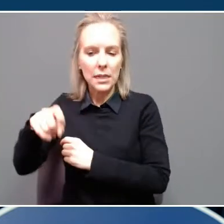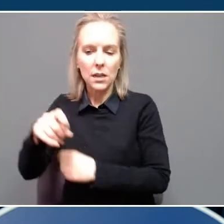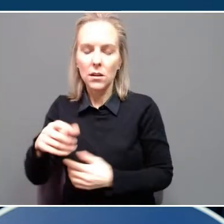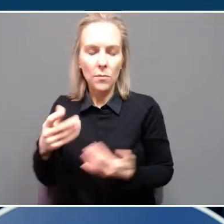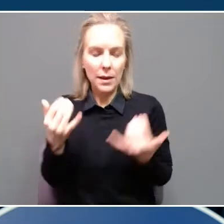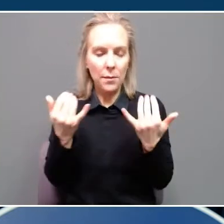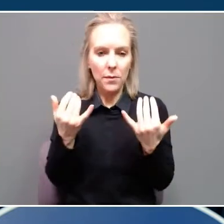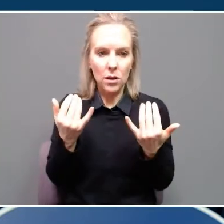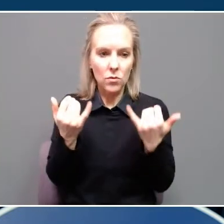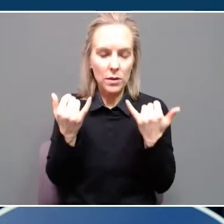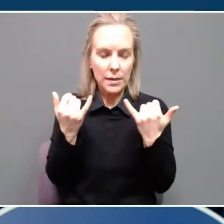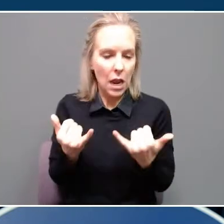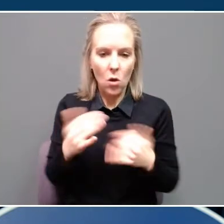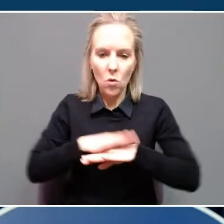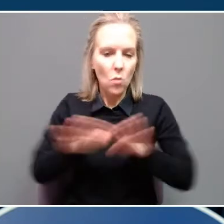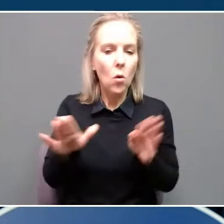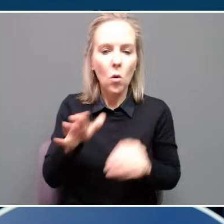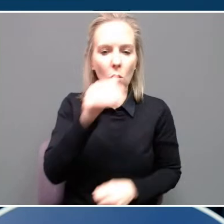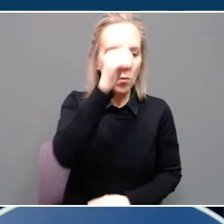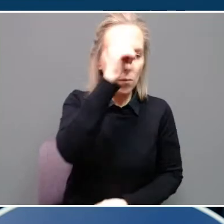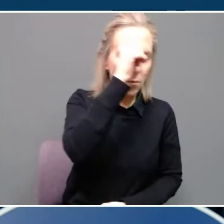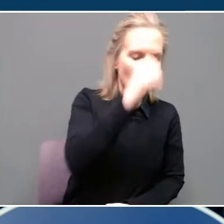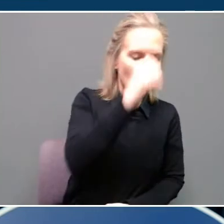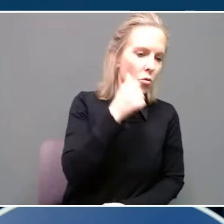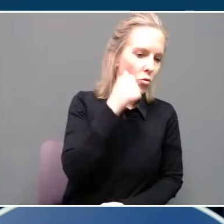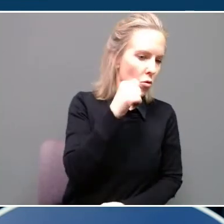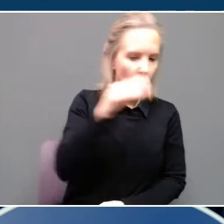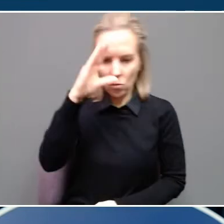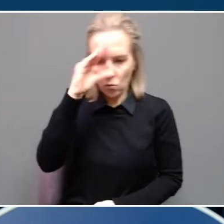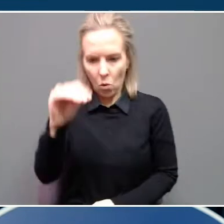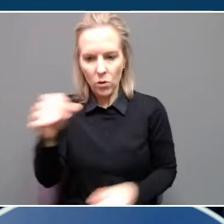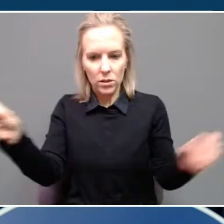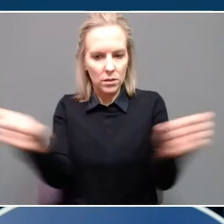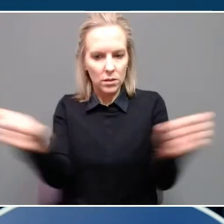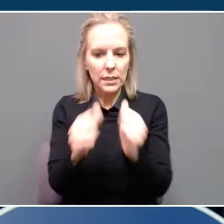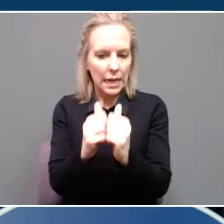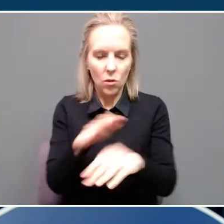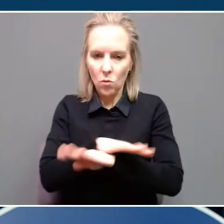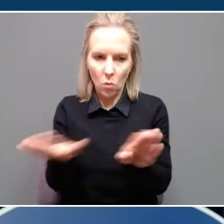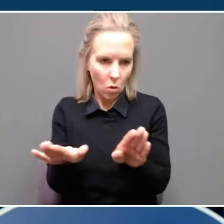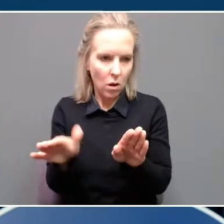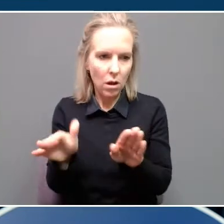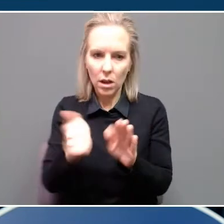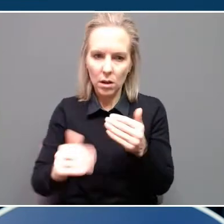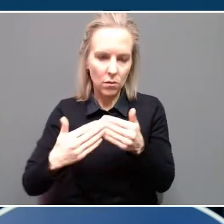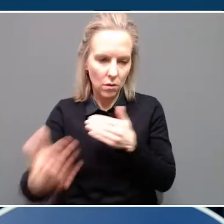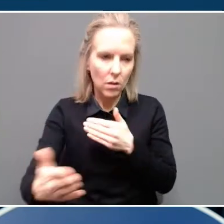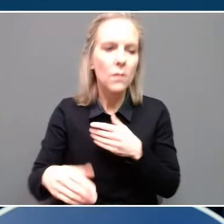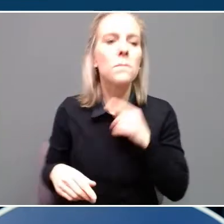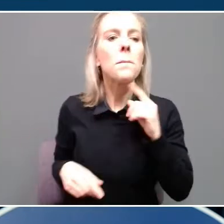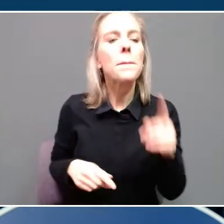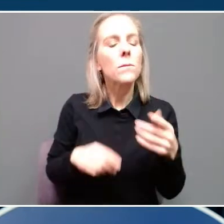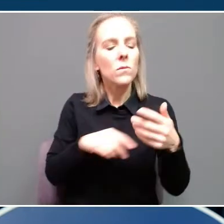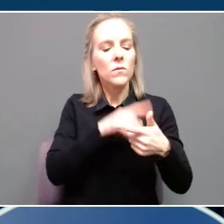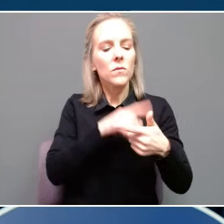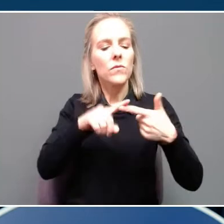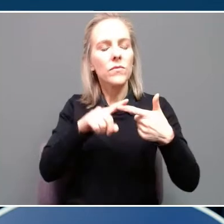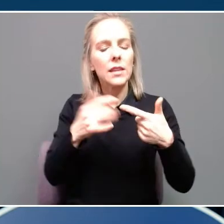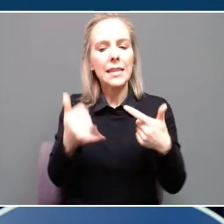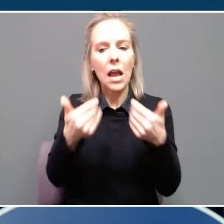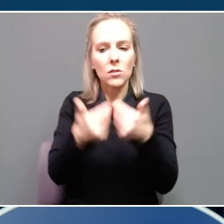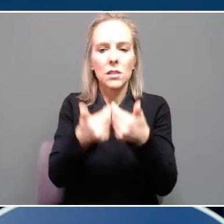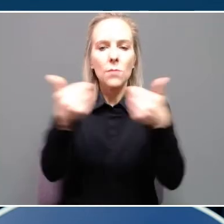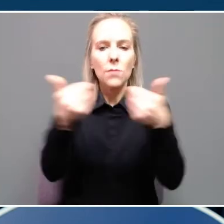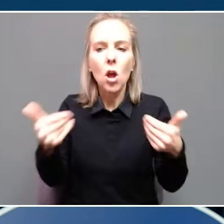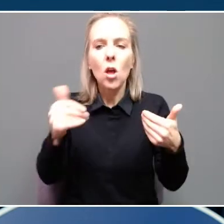the same facilities. And for the first time in Kentucky, male juveniles are now separated by security level based